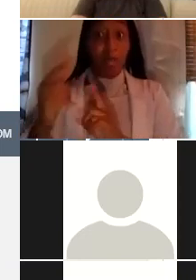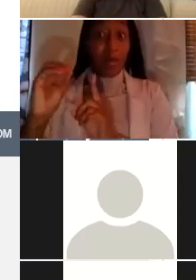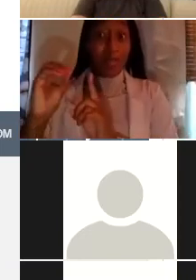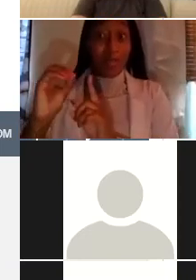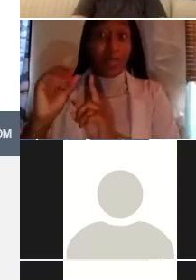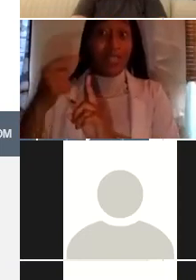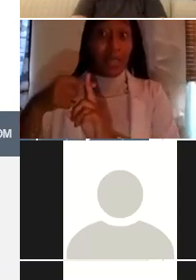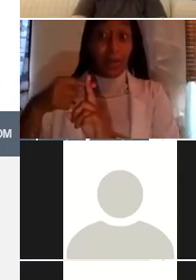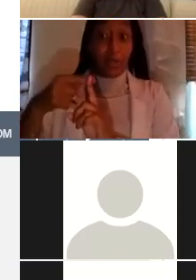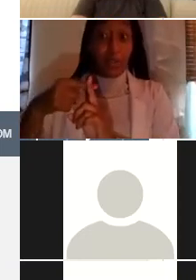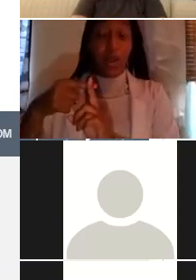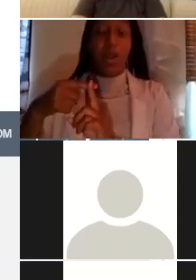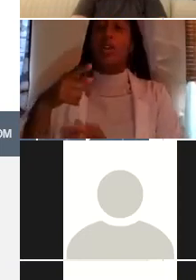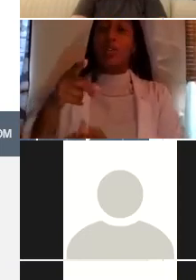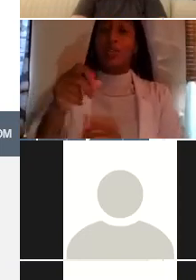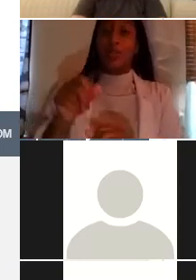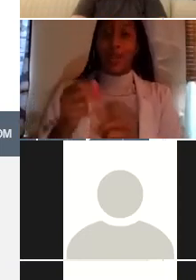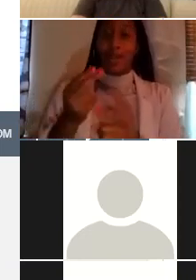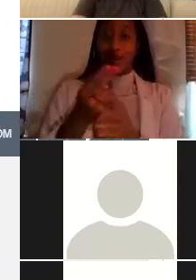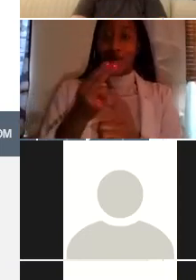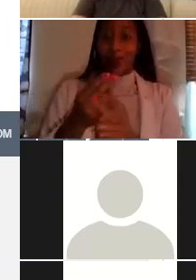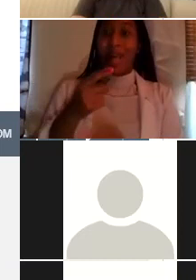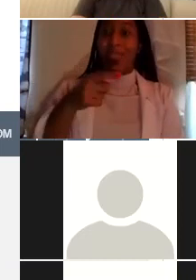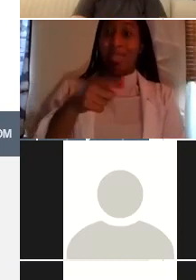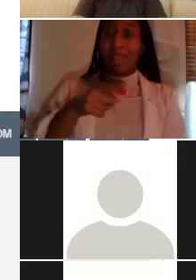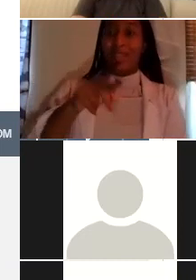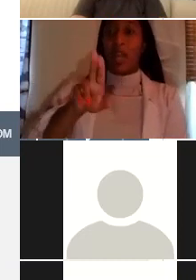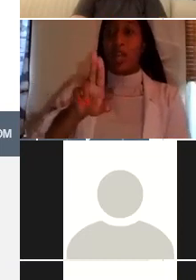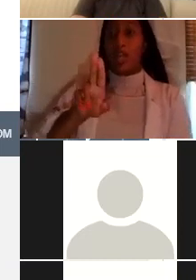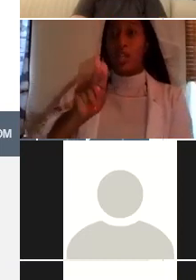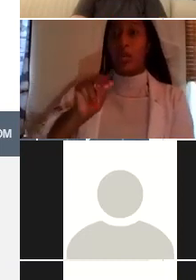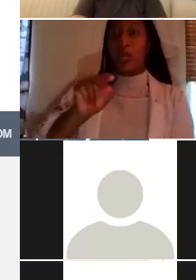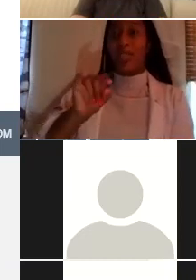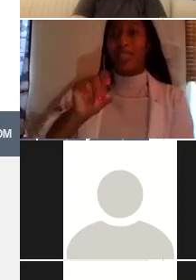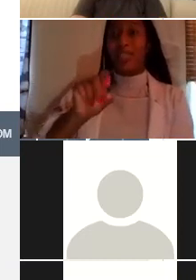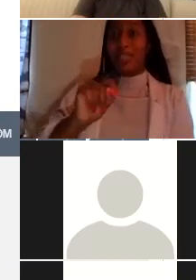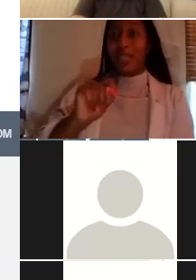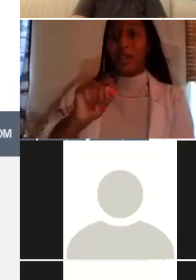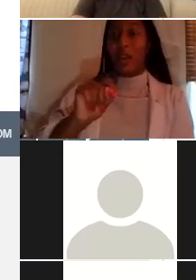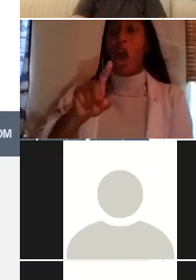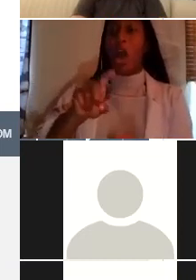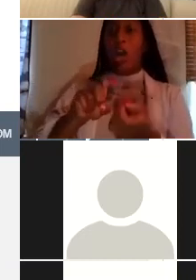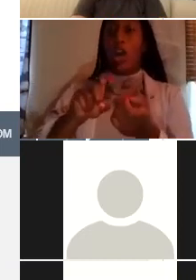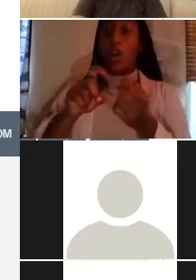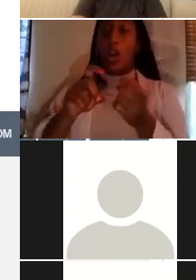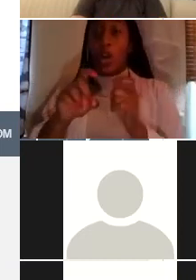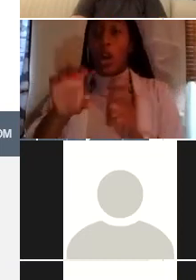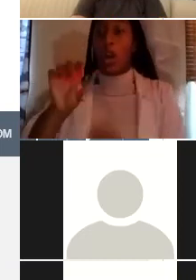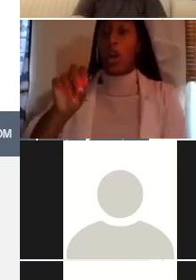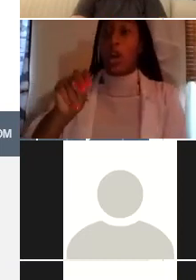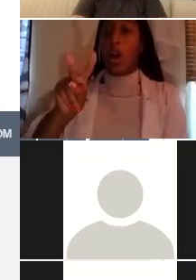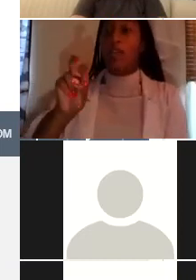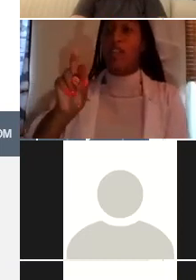unit conversion tool, because we've talked about converting. And so we don't need to spend time converting